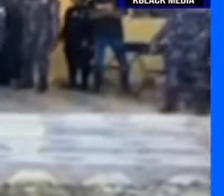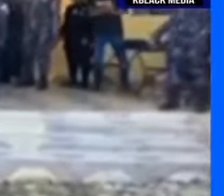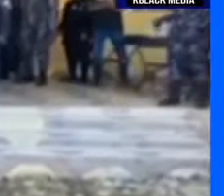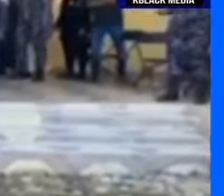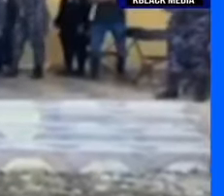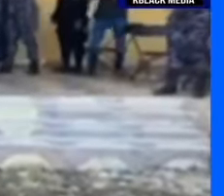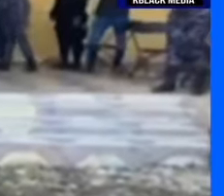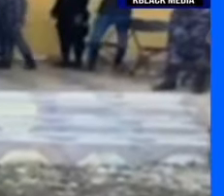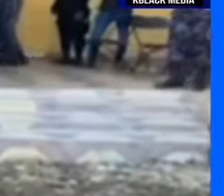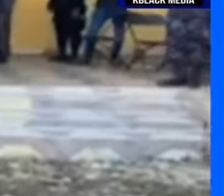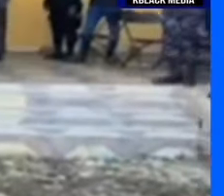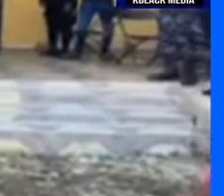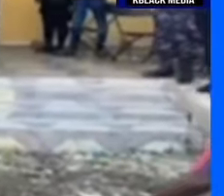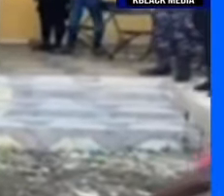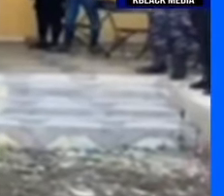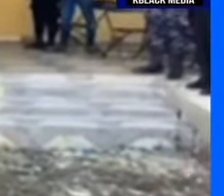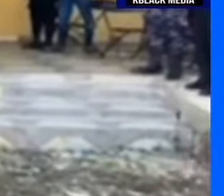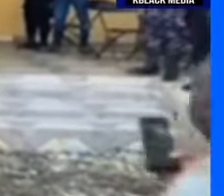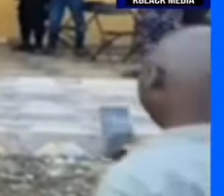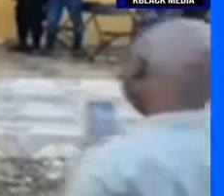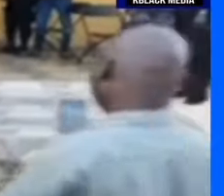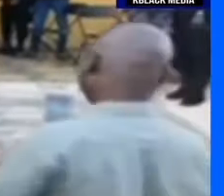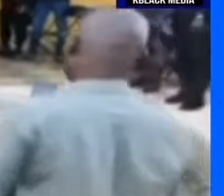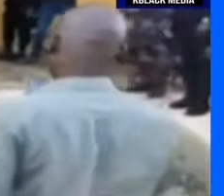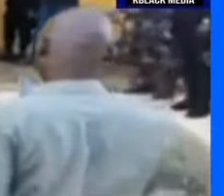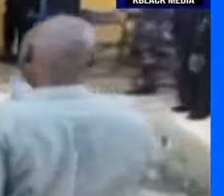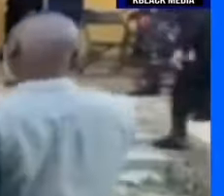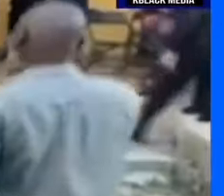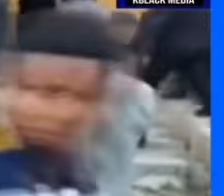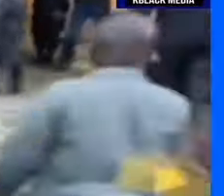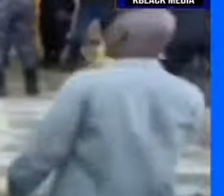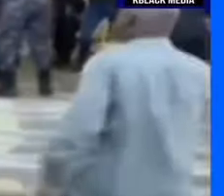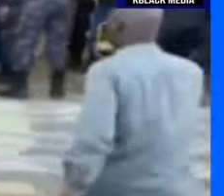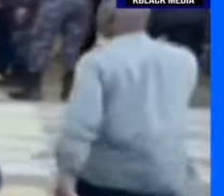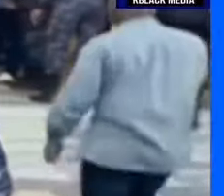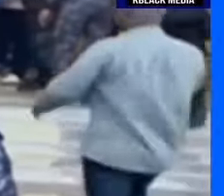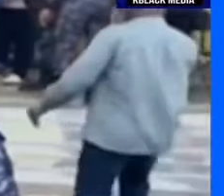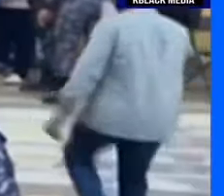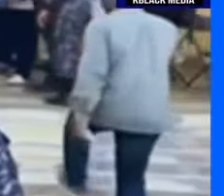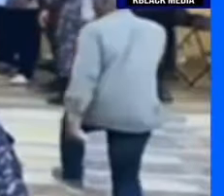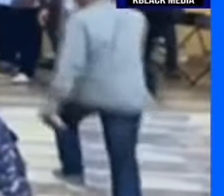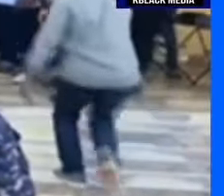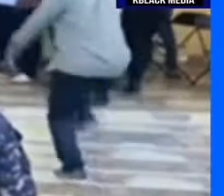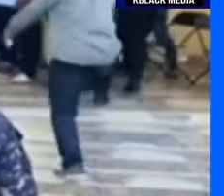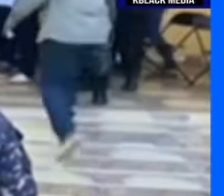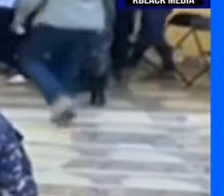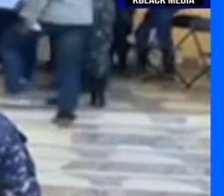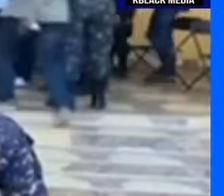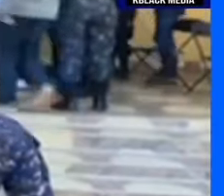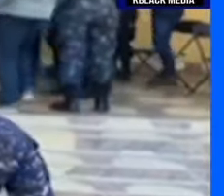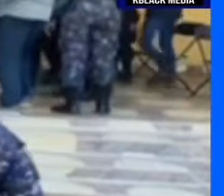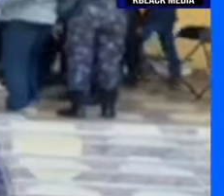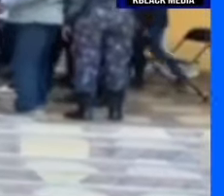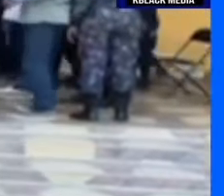Hey, maybe JB, the enemy Busa Crane say, never send carbon because when himself hold more ashy. No,